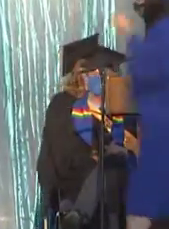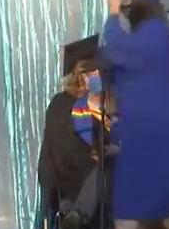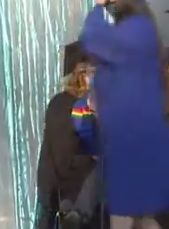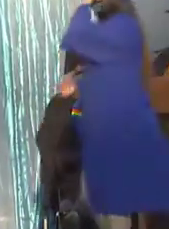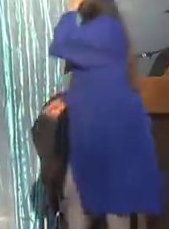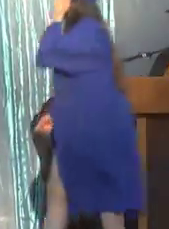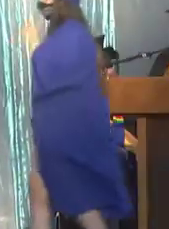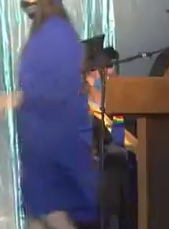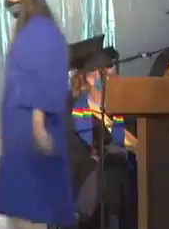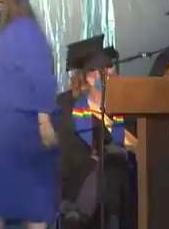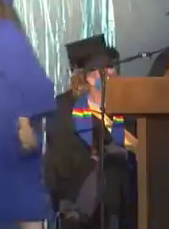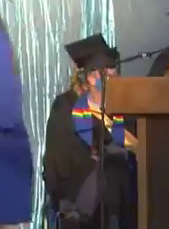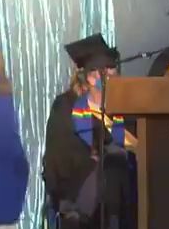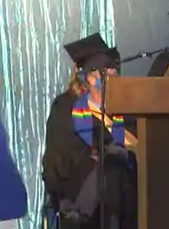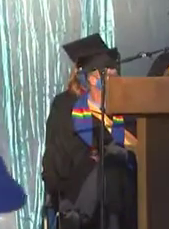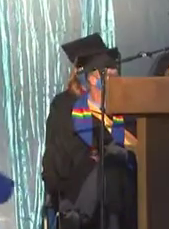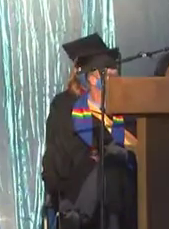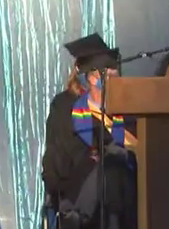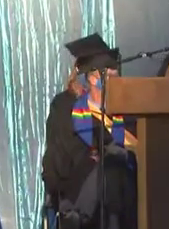Angelica Avila Leal.